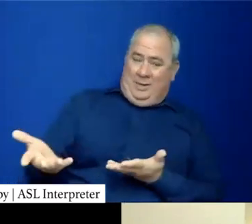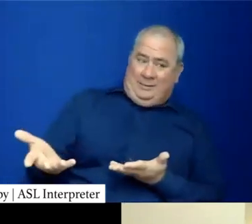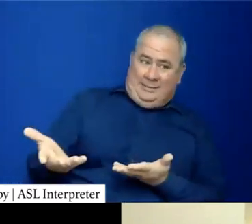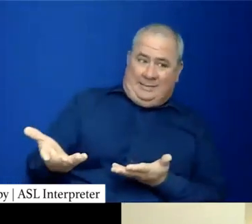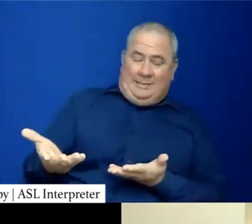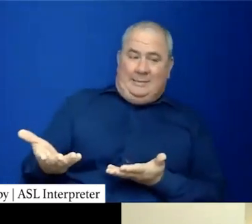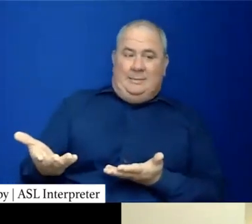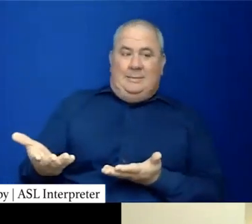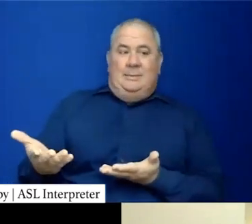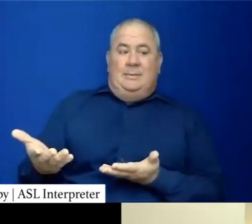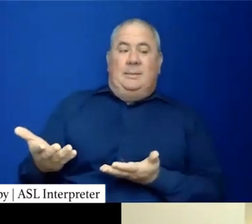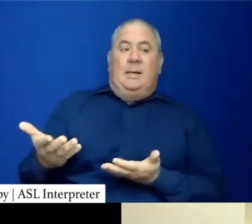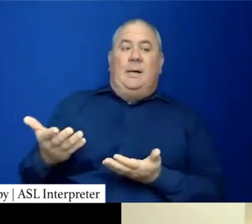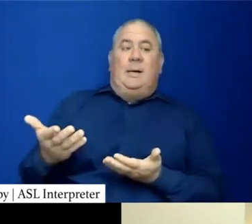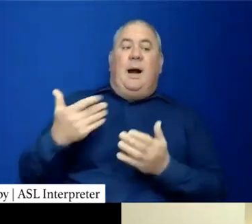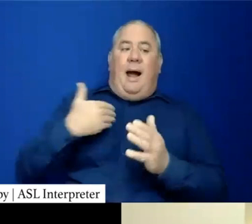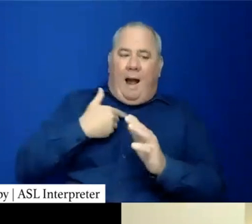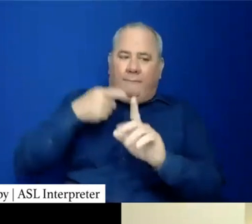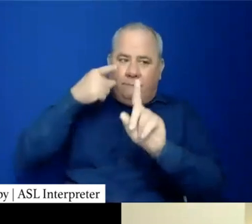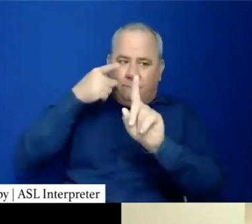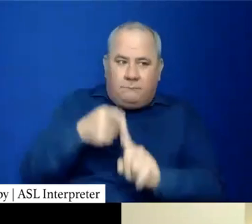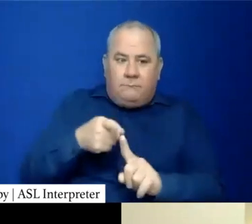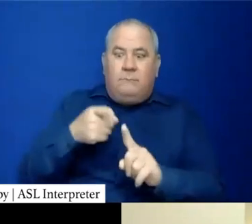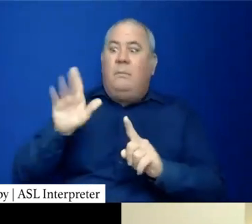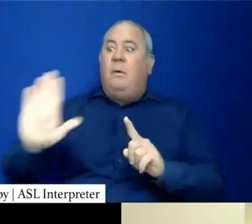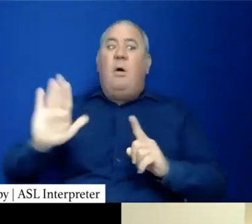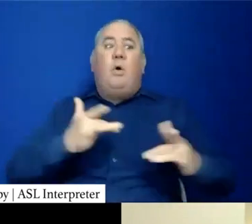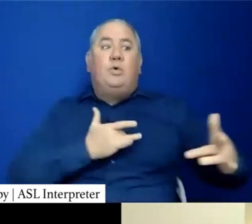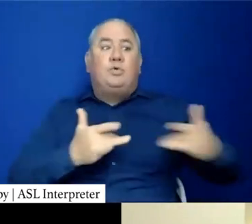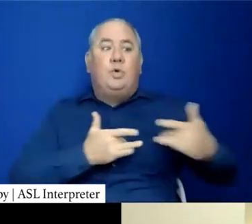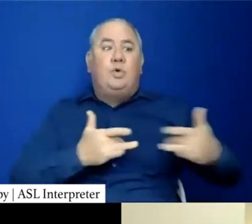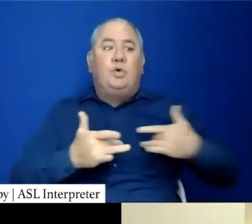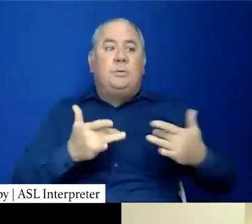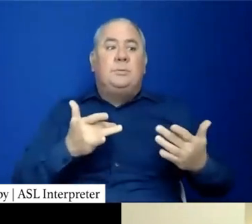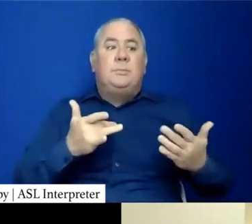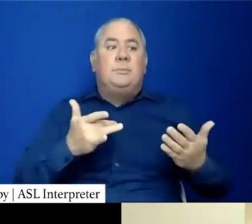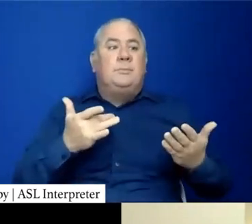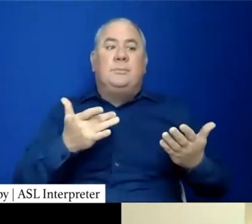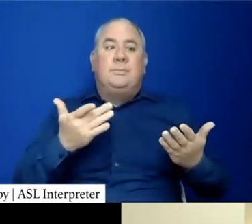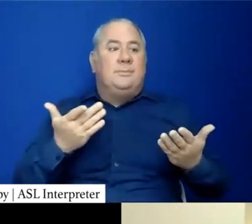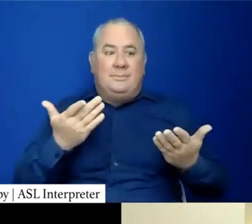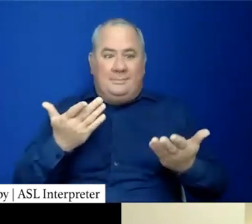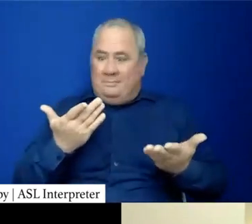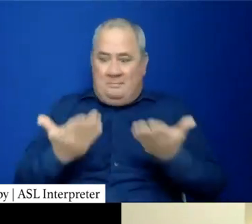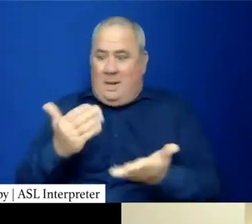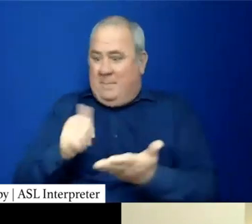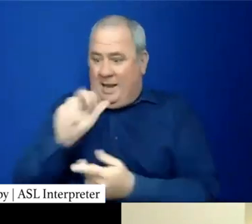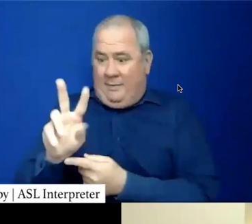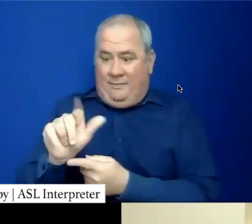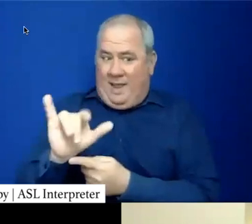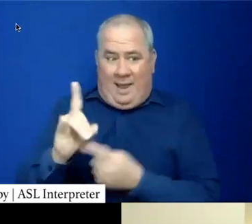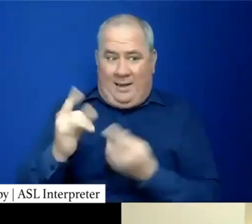specific things that people are afraid of with this vaccine may not be factual this time, but the caution is